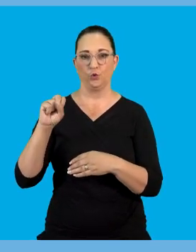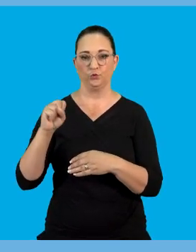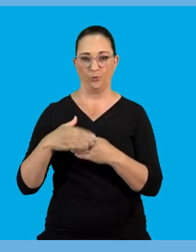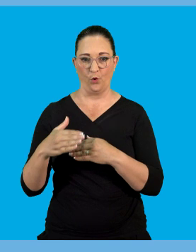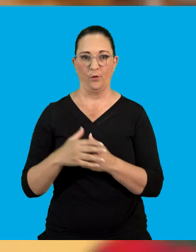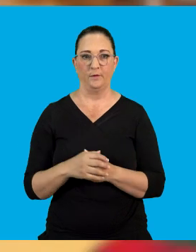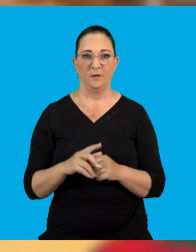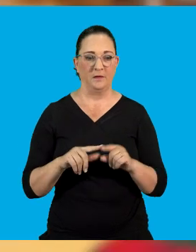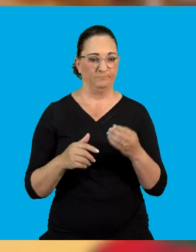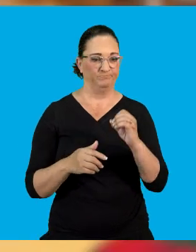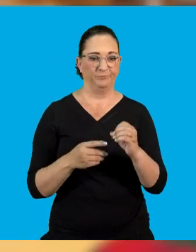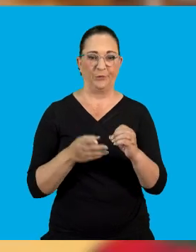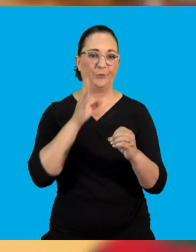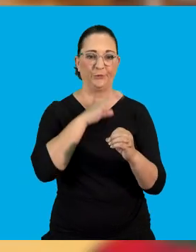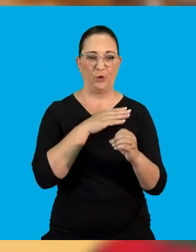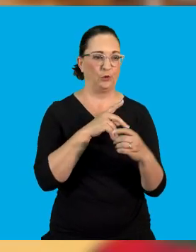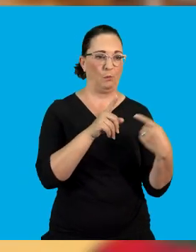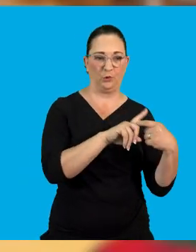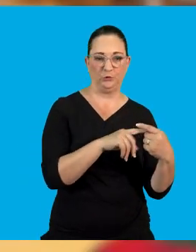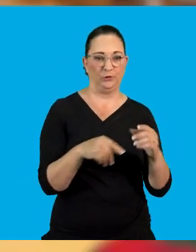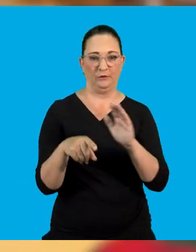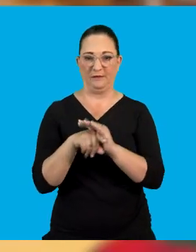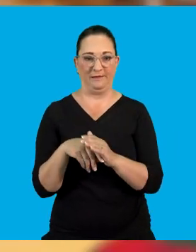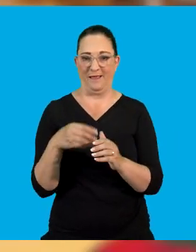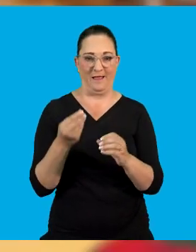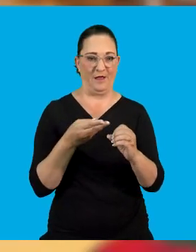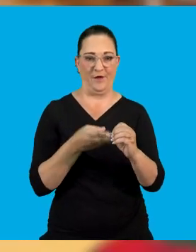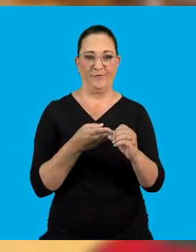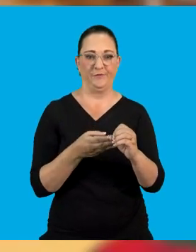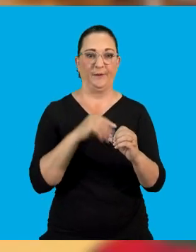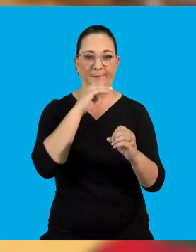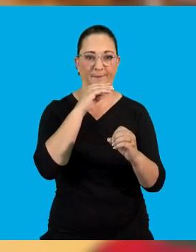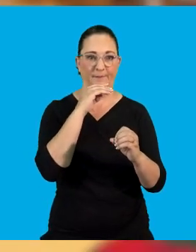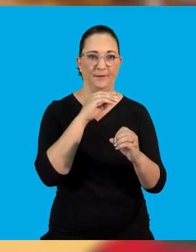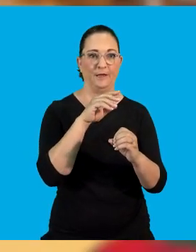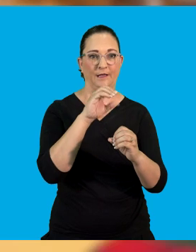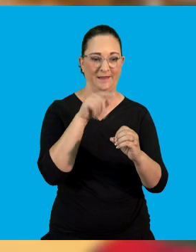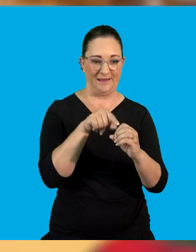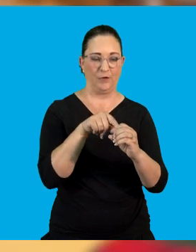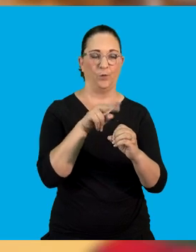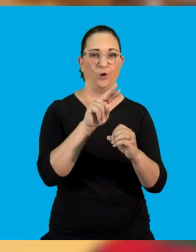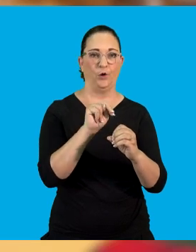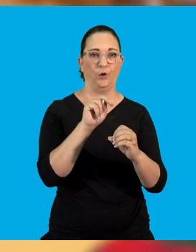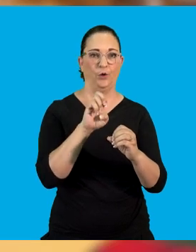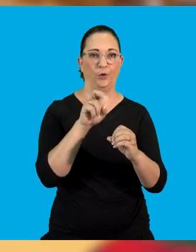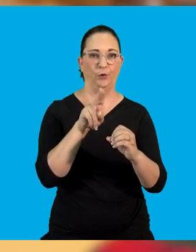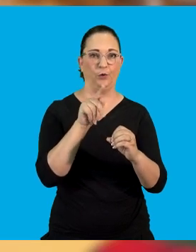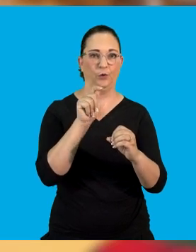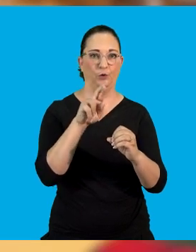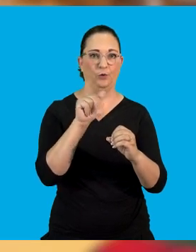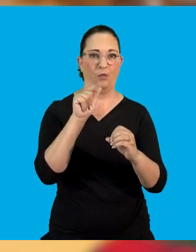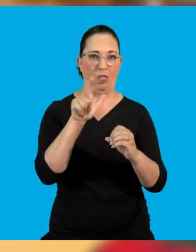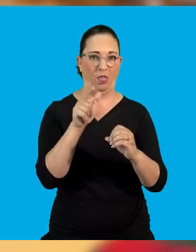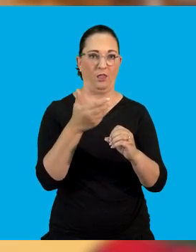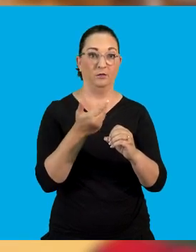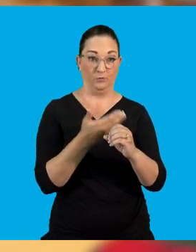protons. Now, should a substance not have any charge, either negative or positive, it means that substance is neutral. Now, that